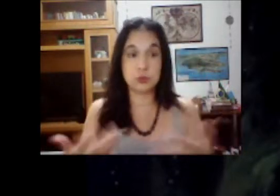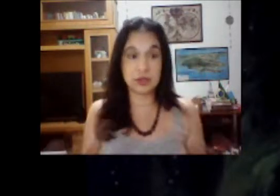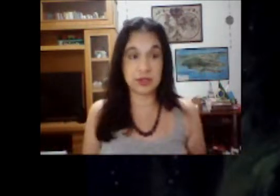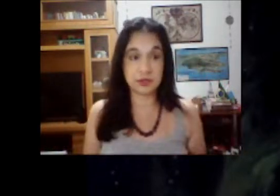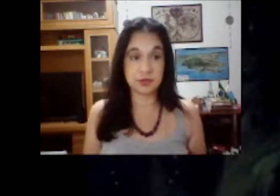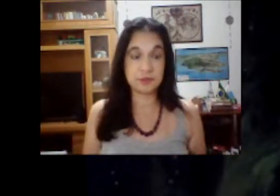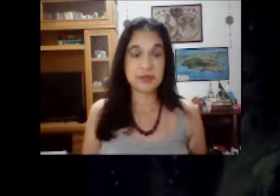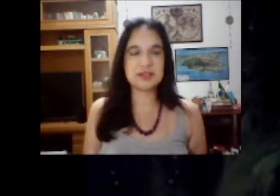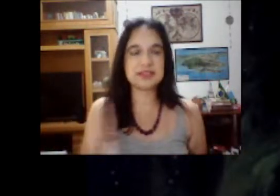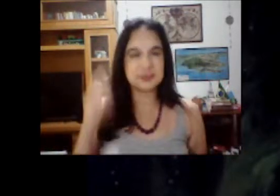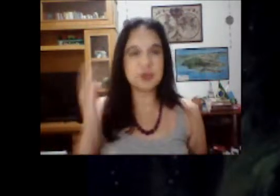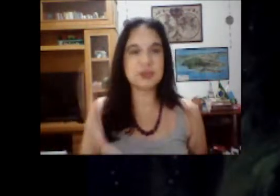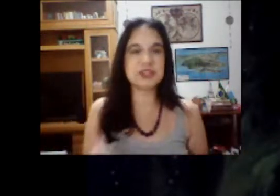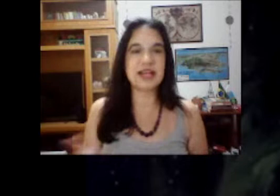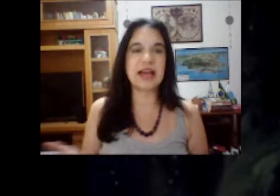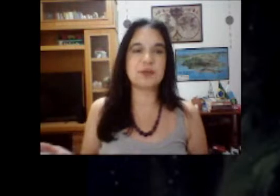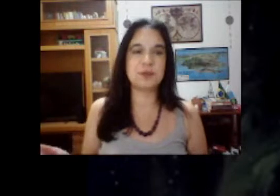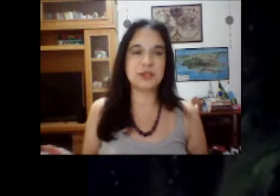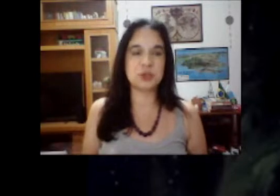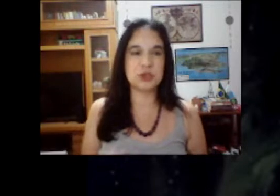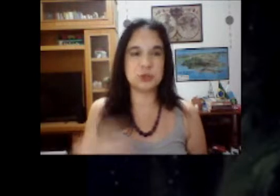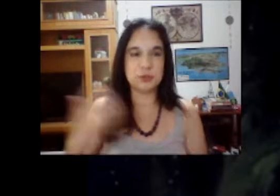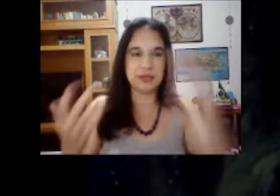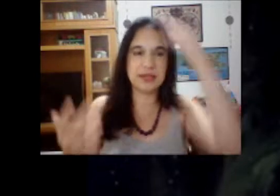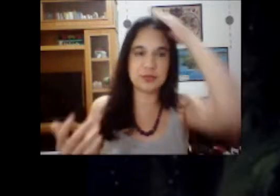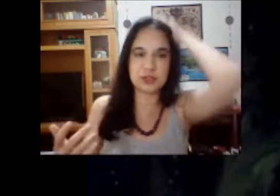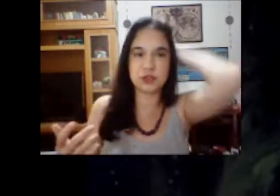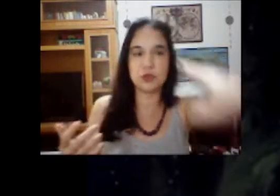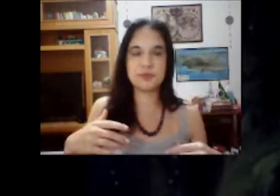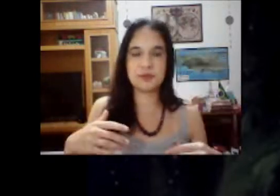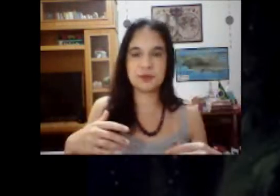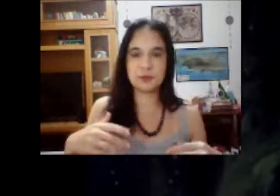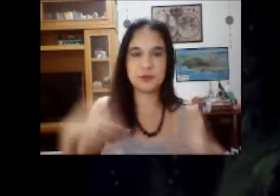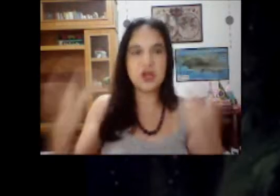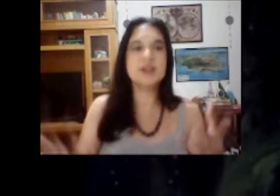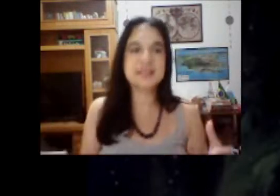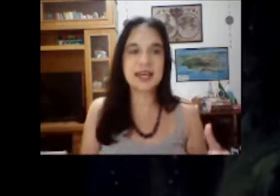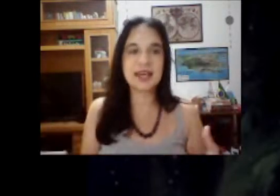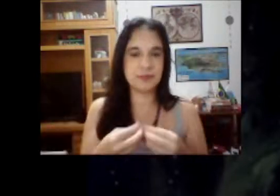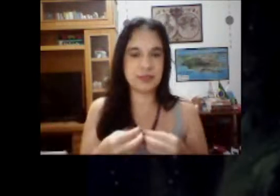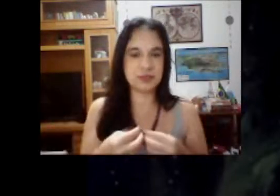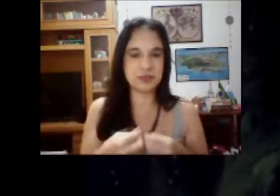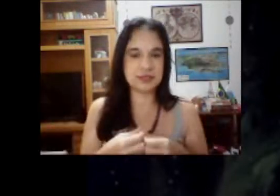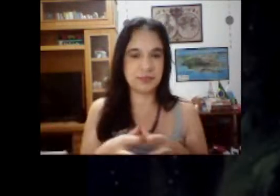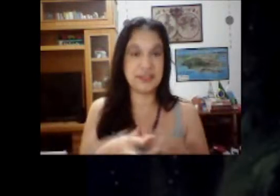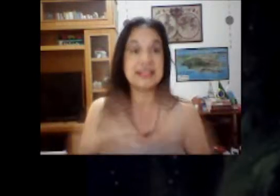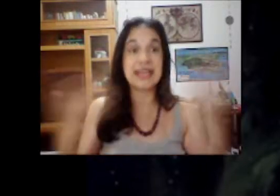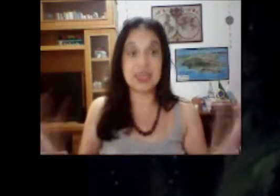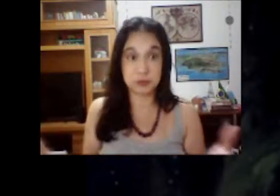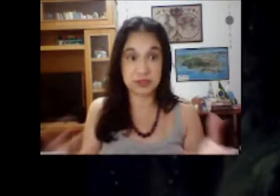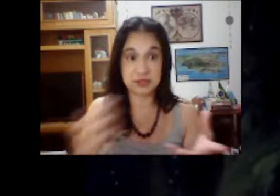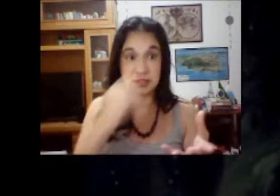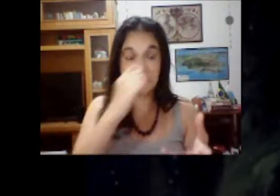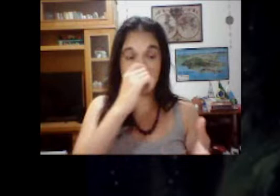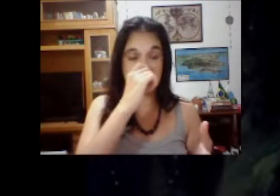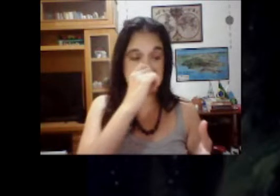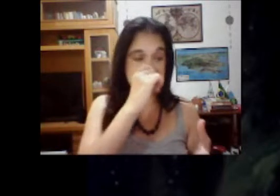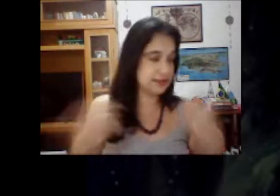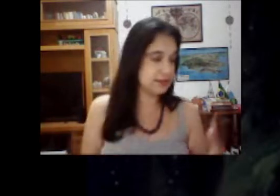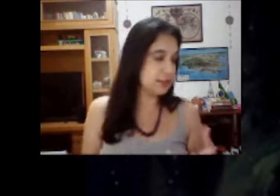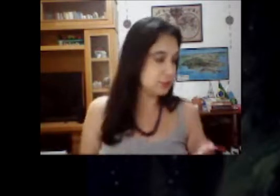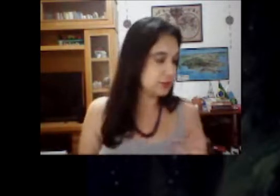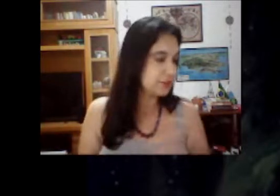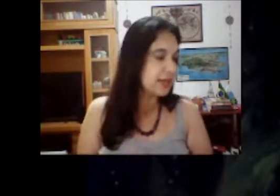betrothed to one another. This is very much the kind of picture which would be given to the fiancé as soon as the engagement